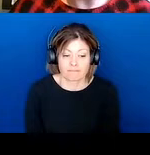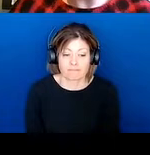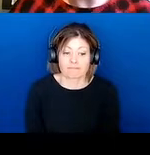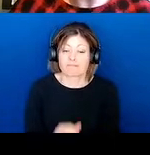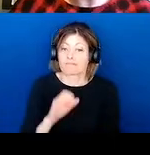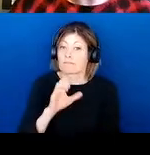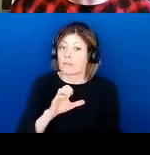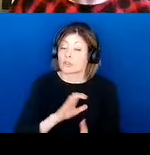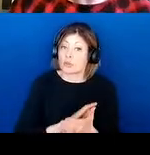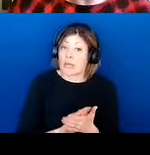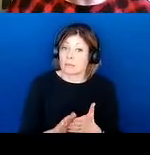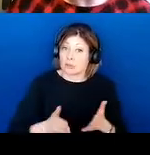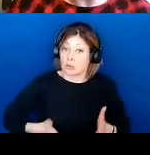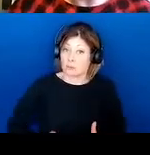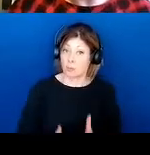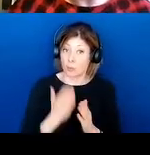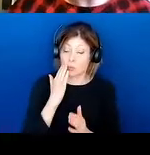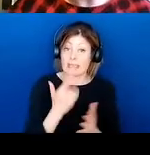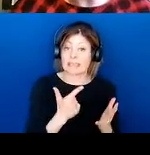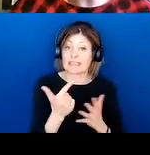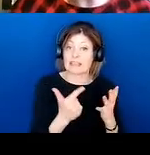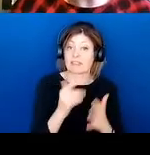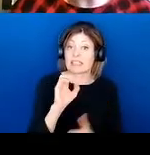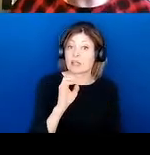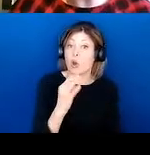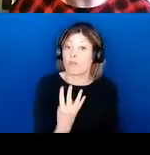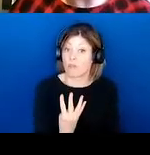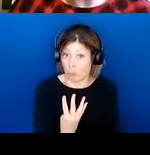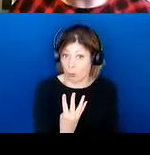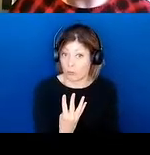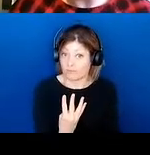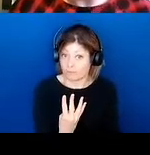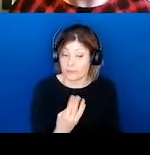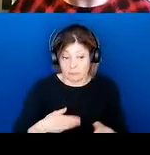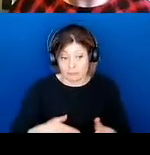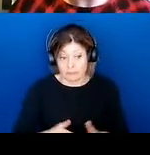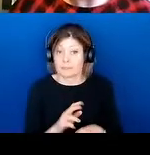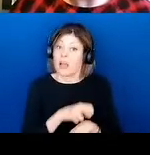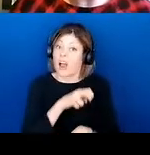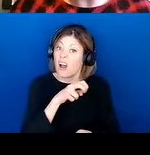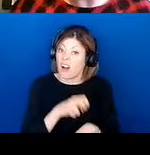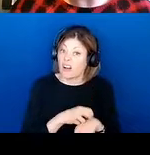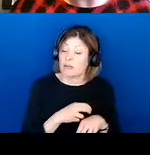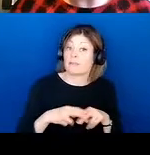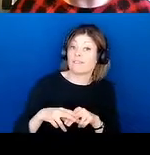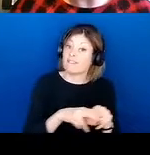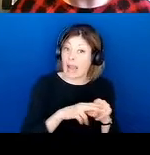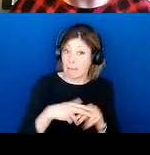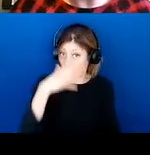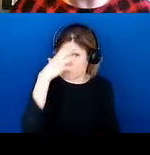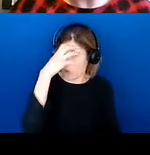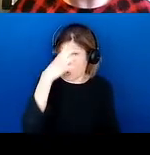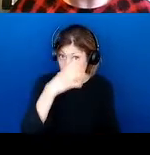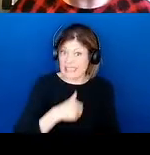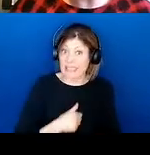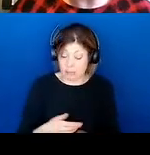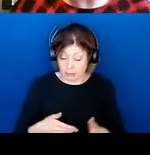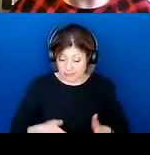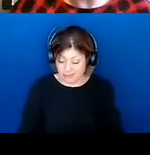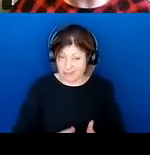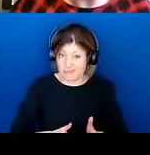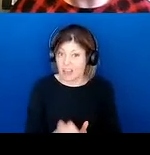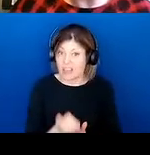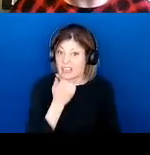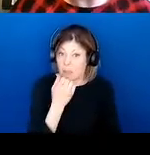Hamilton was born in 1704 into Irish aristocracy, but being the 14th child and the 9th